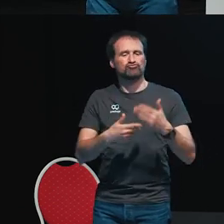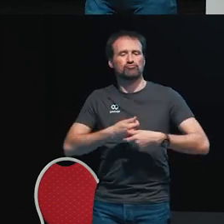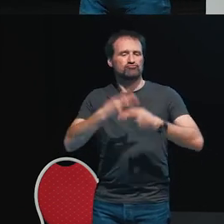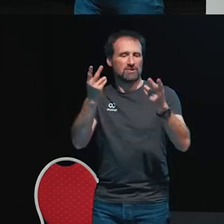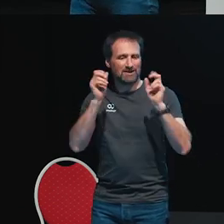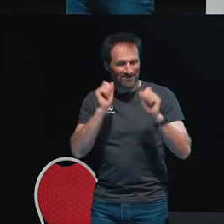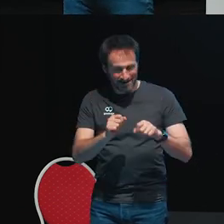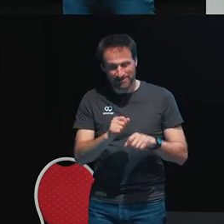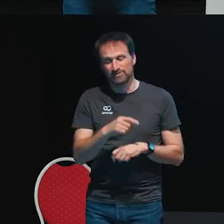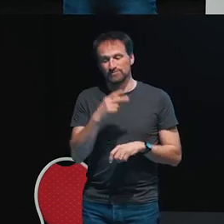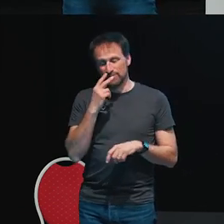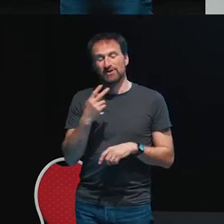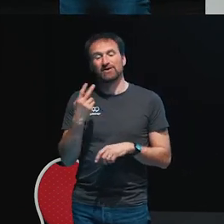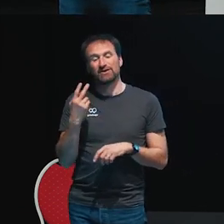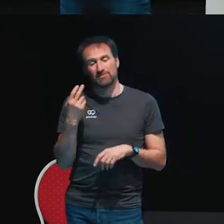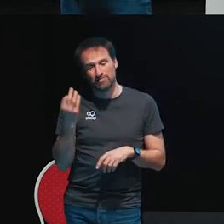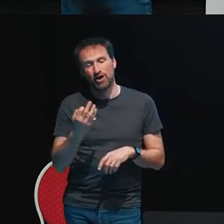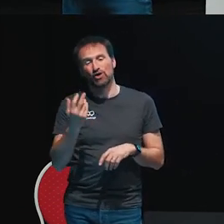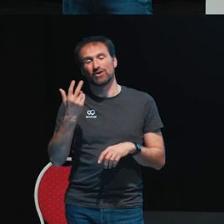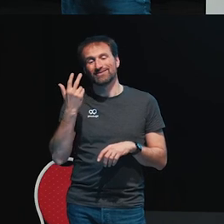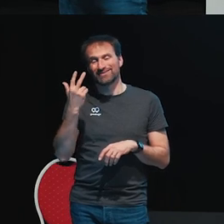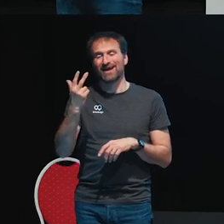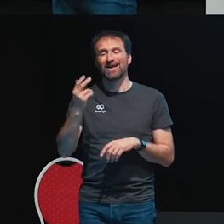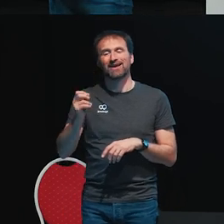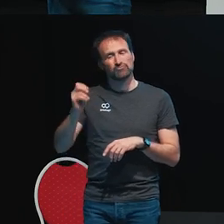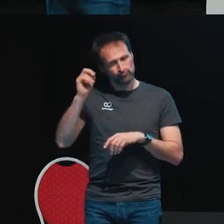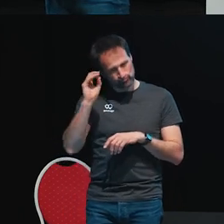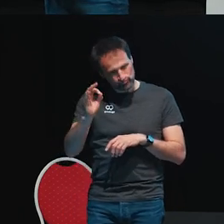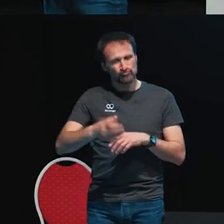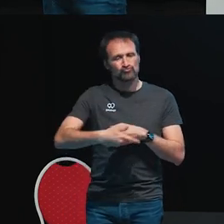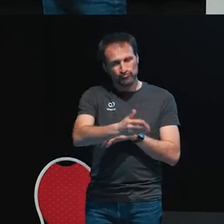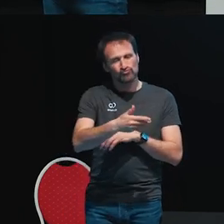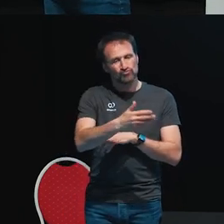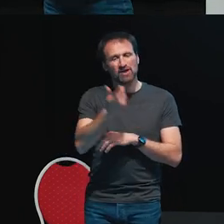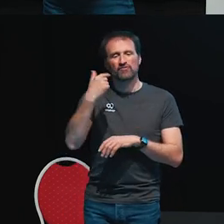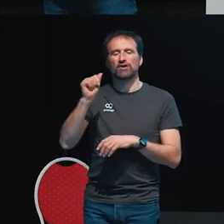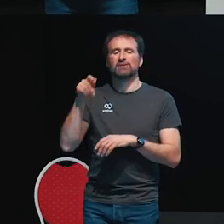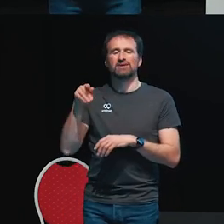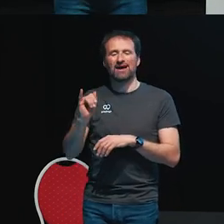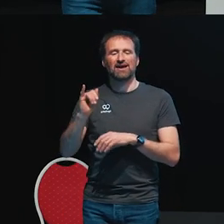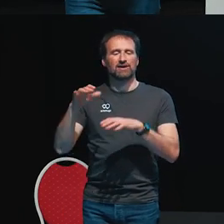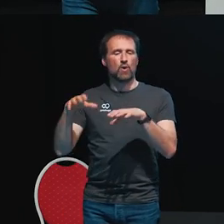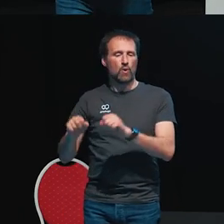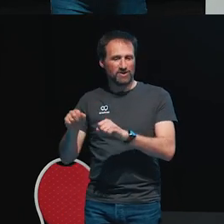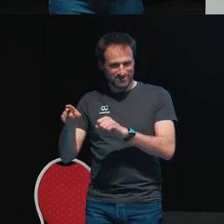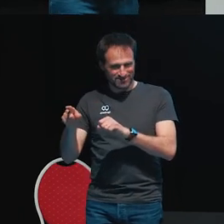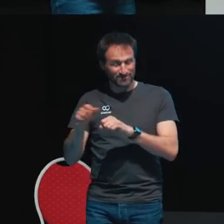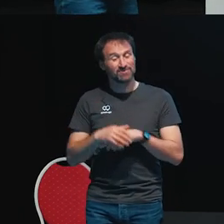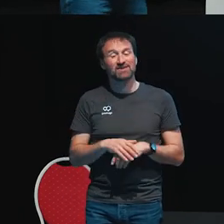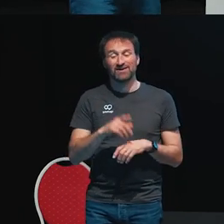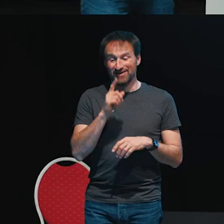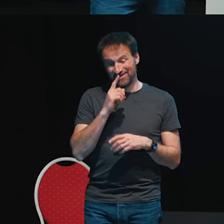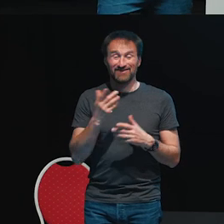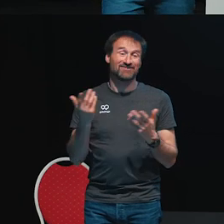from API owners to ship a feature. In order to do so, you might have guessed it, you send the email.